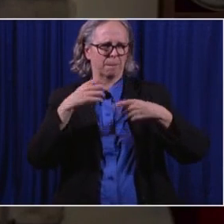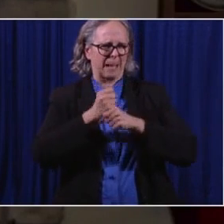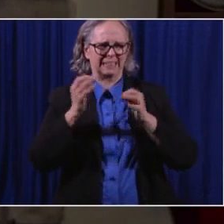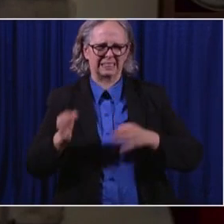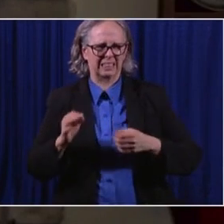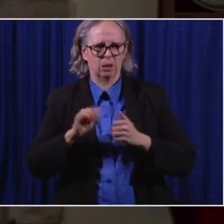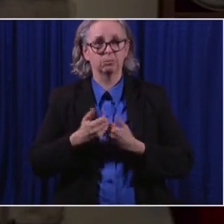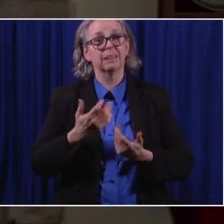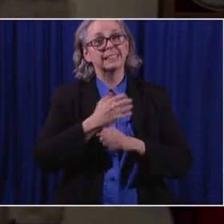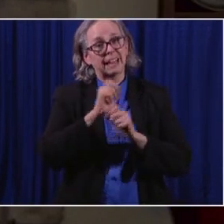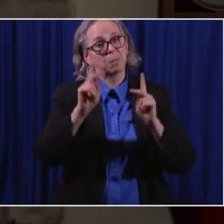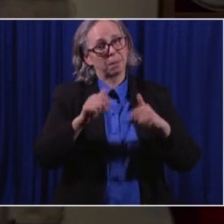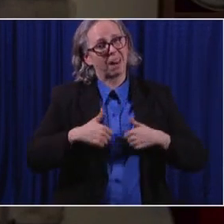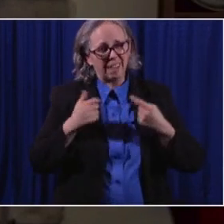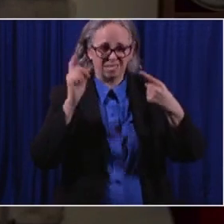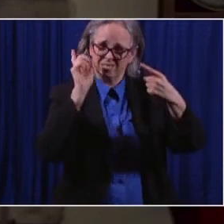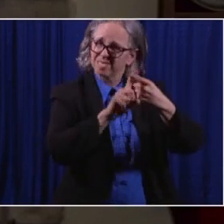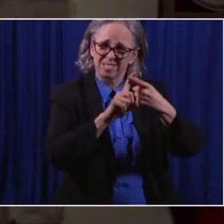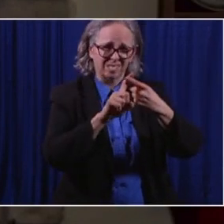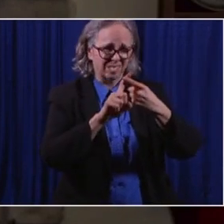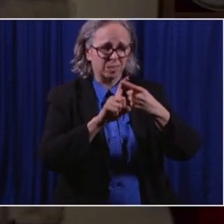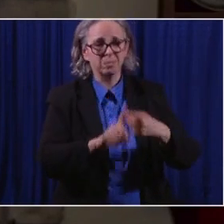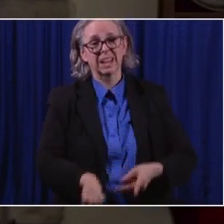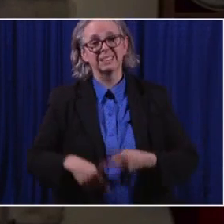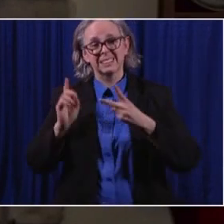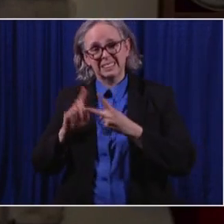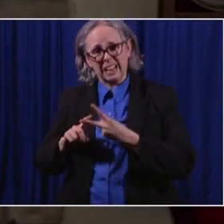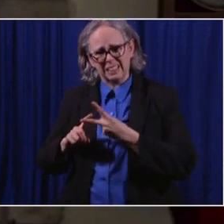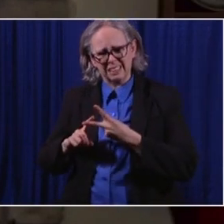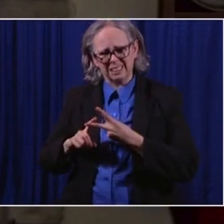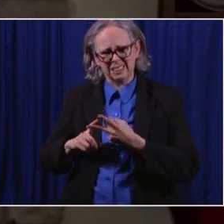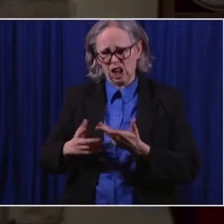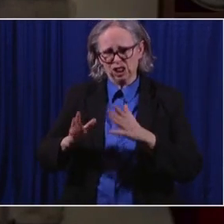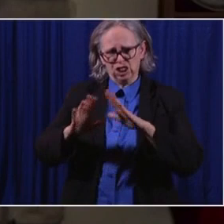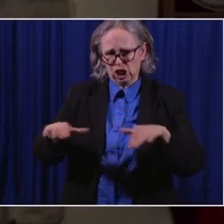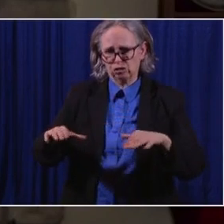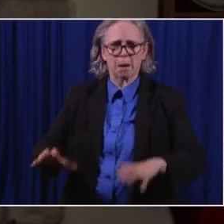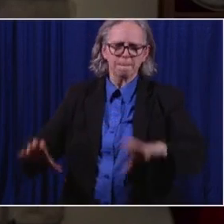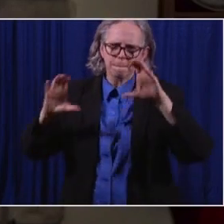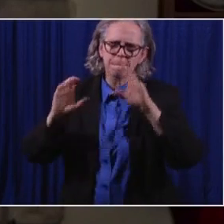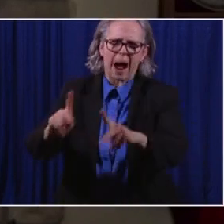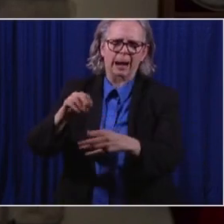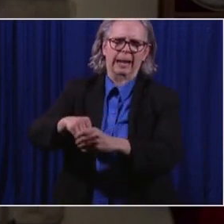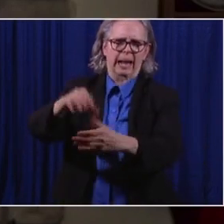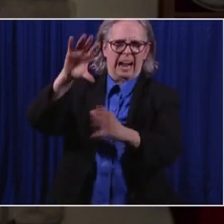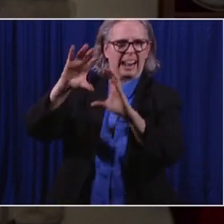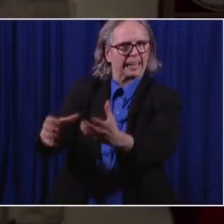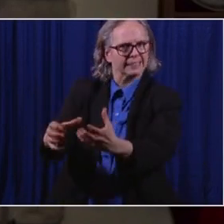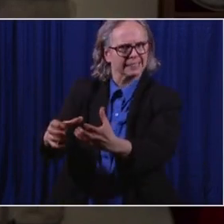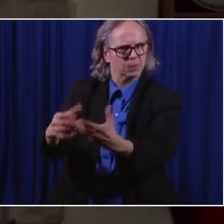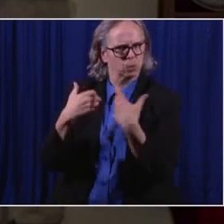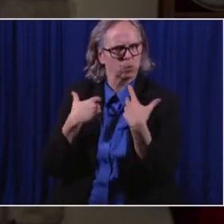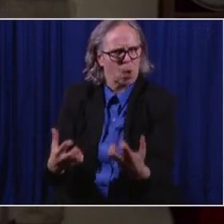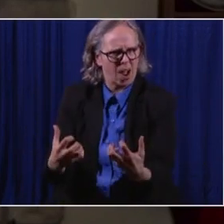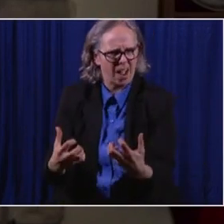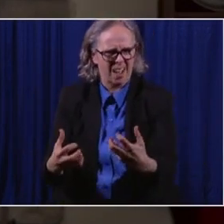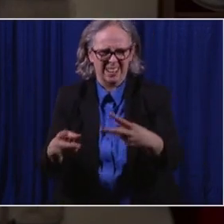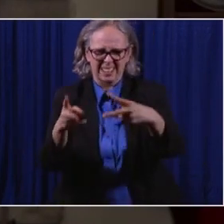and the other is to get kids in school. But the primary that's taking up most of the people is, how do we save the most